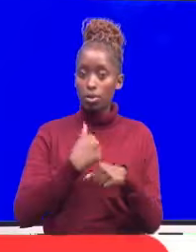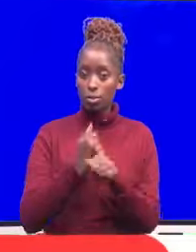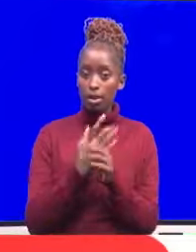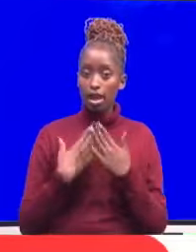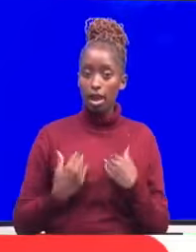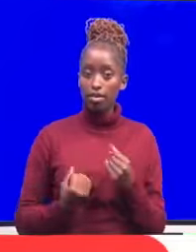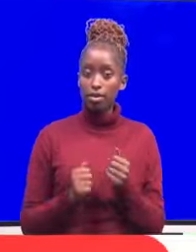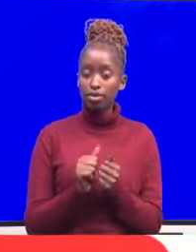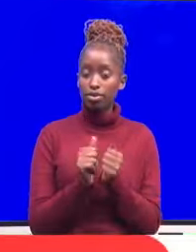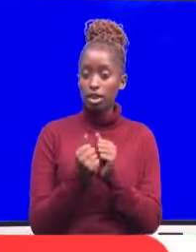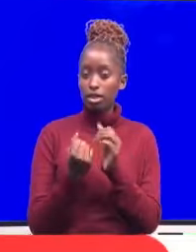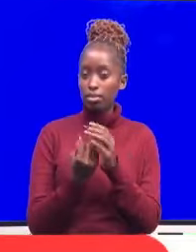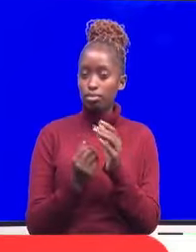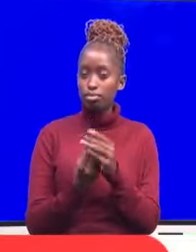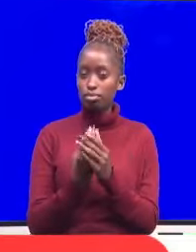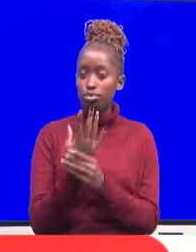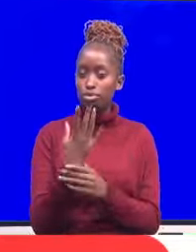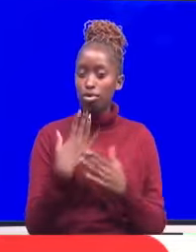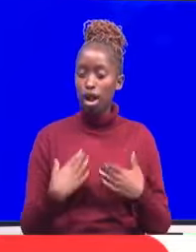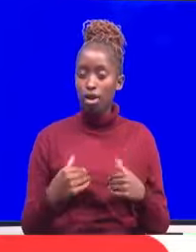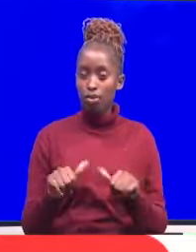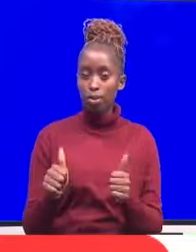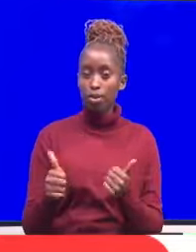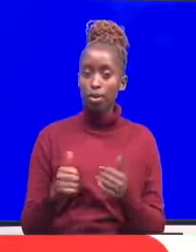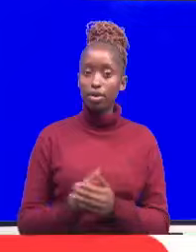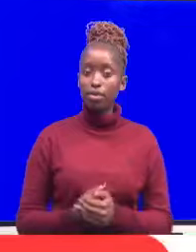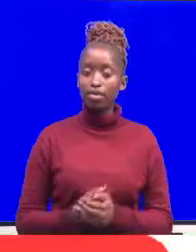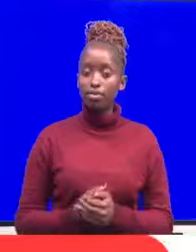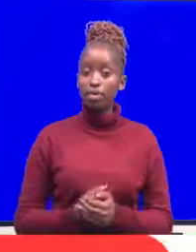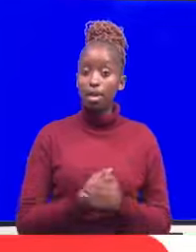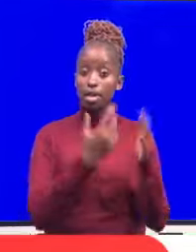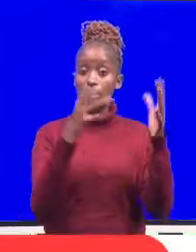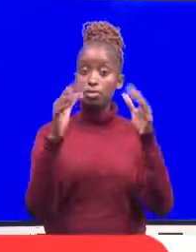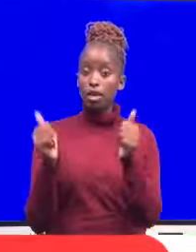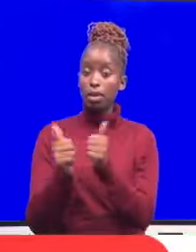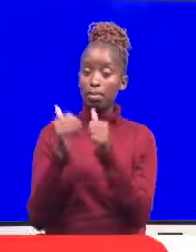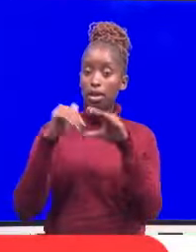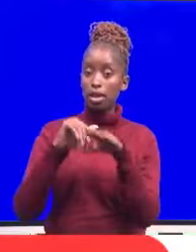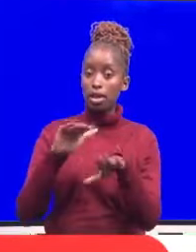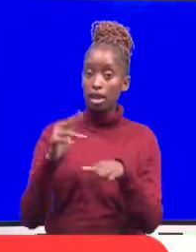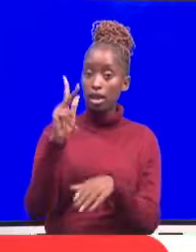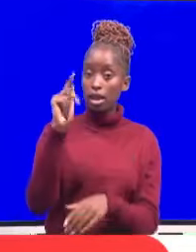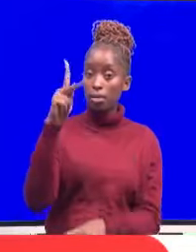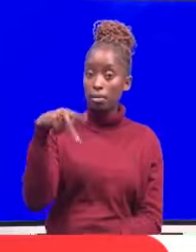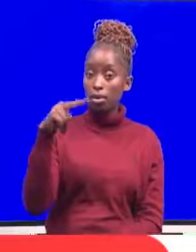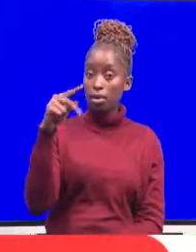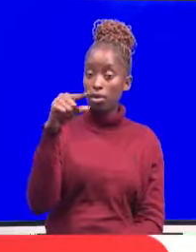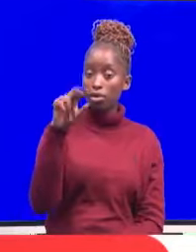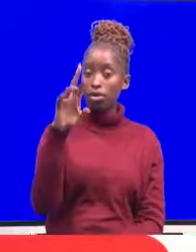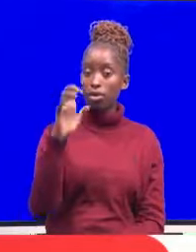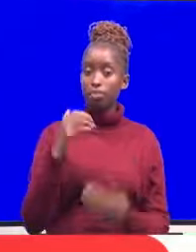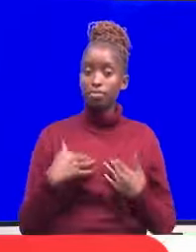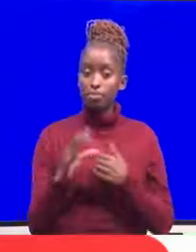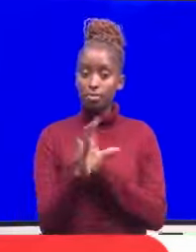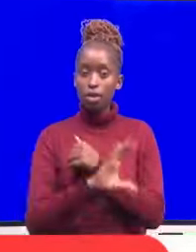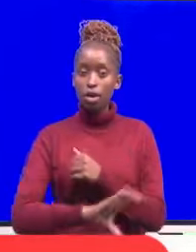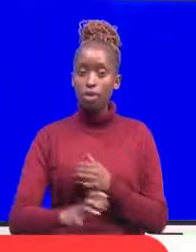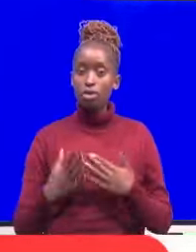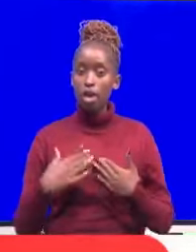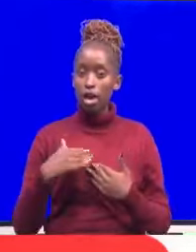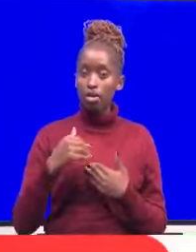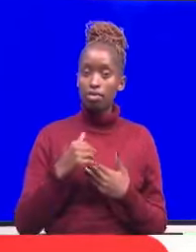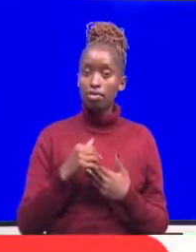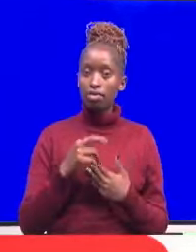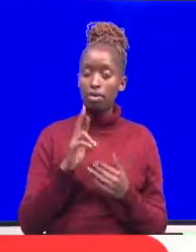progress. In West Pokot County, the celebrations took place in Kapenguria, the county having recorded a significant drop of